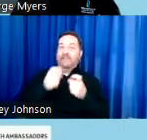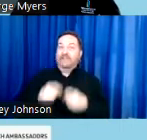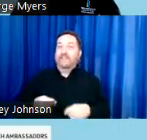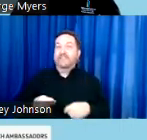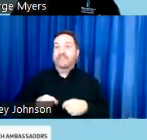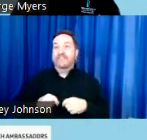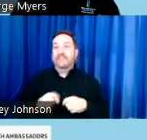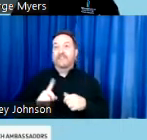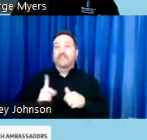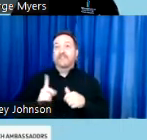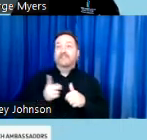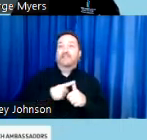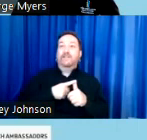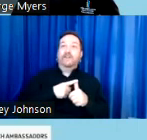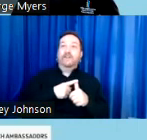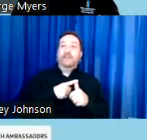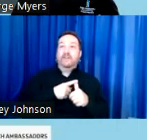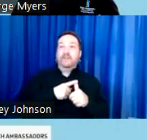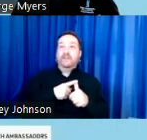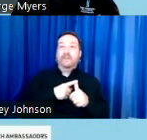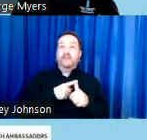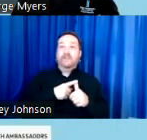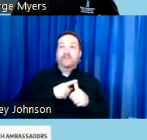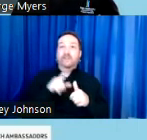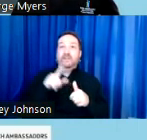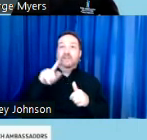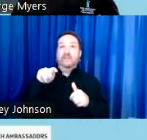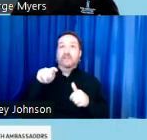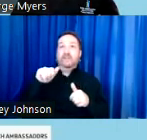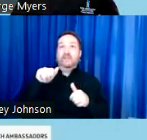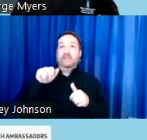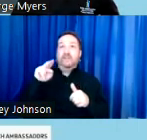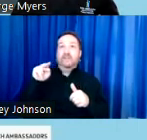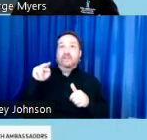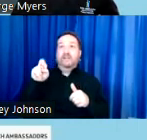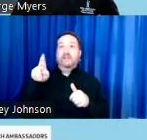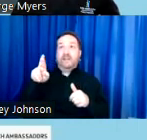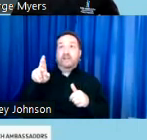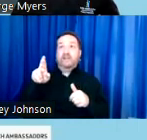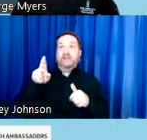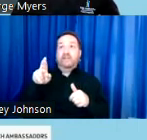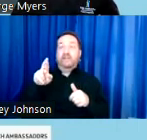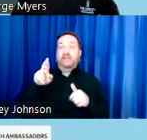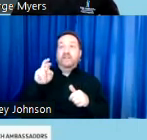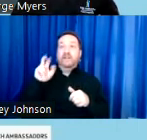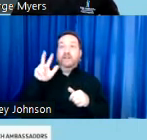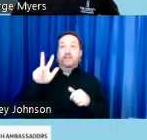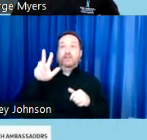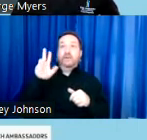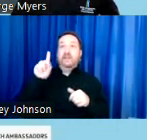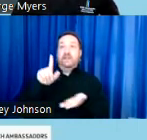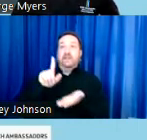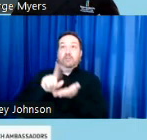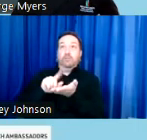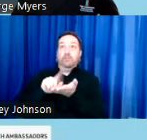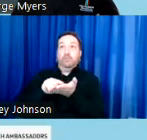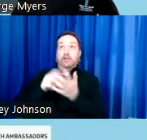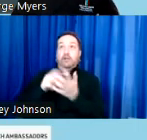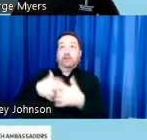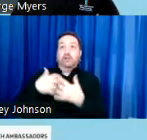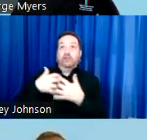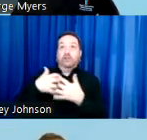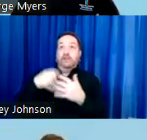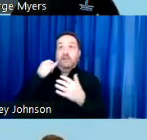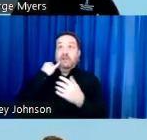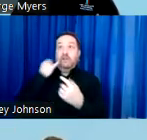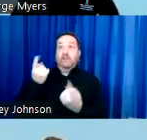First one of these we're going to have Tanner talk about is a 3D printer. If you've been with us on our events, you've